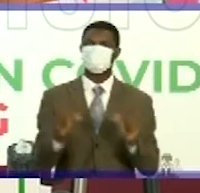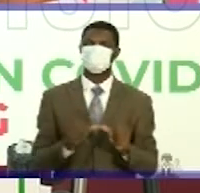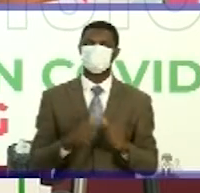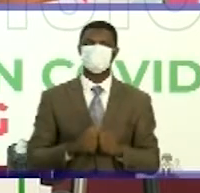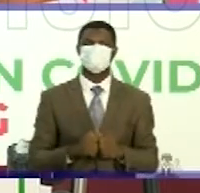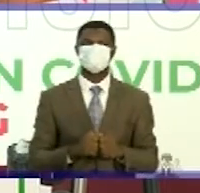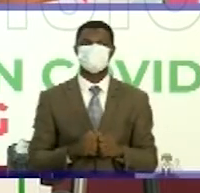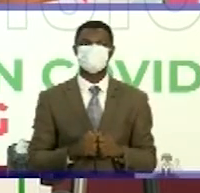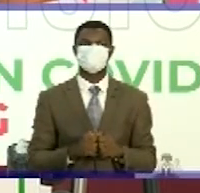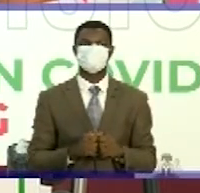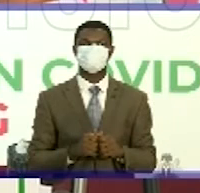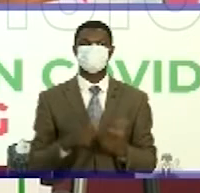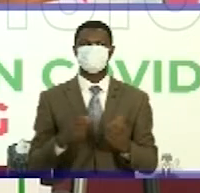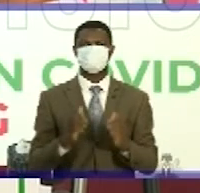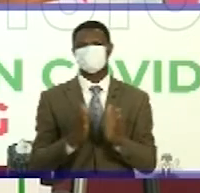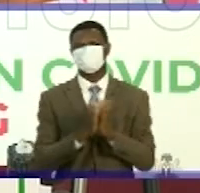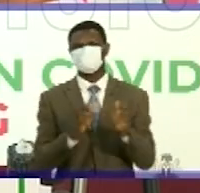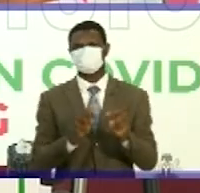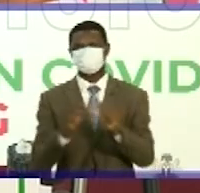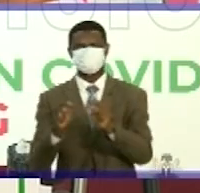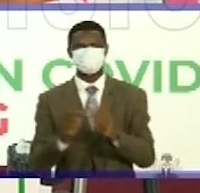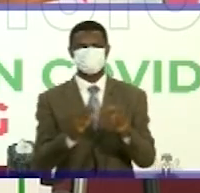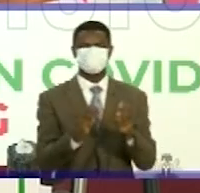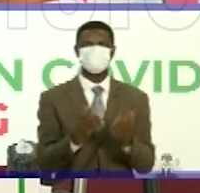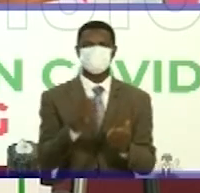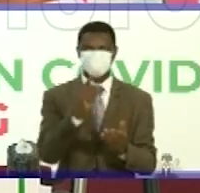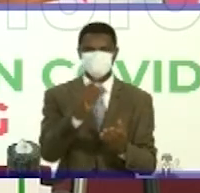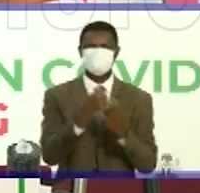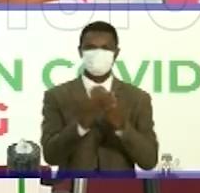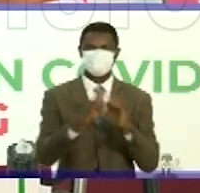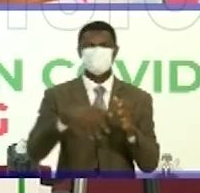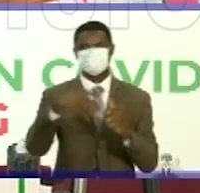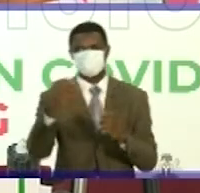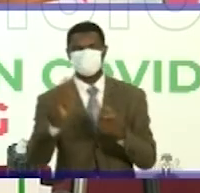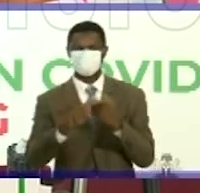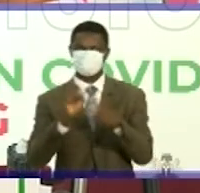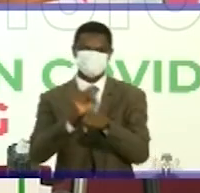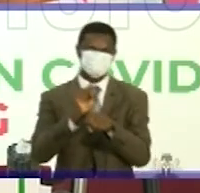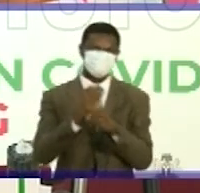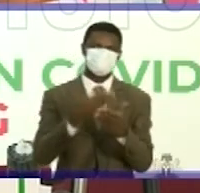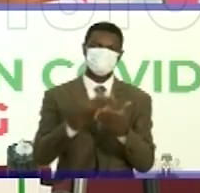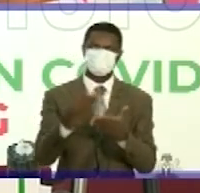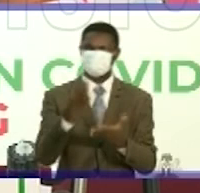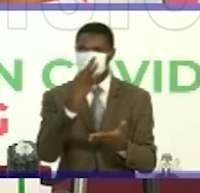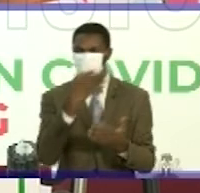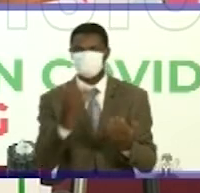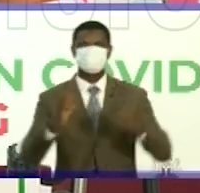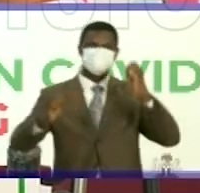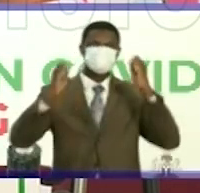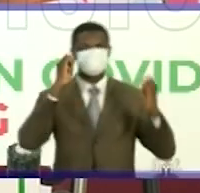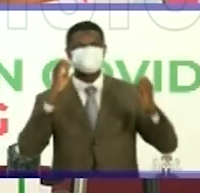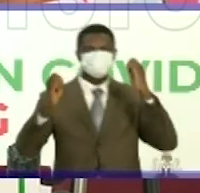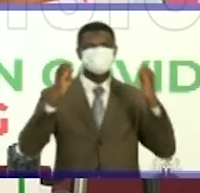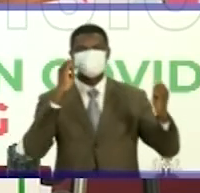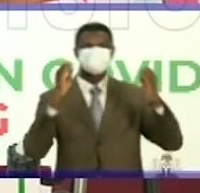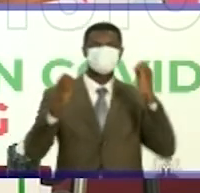In terms of general movement, persons may go out for work to buy necessary food and for exercise,